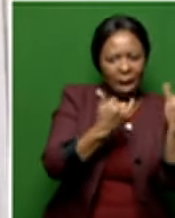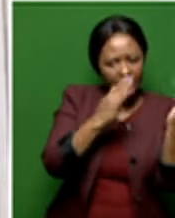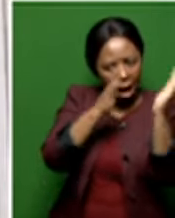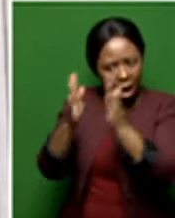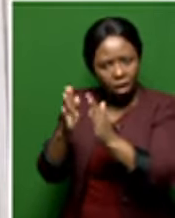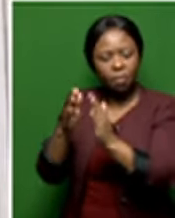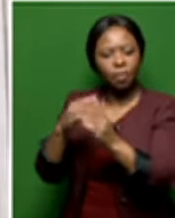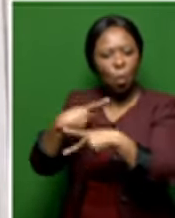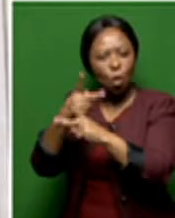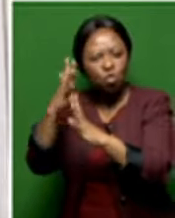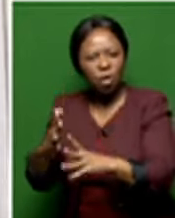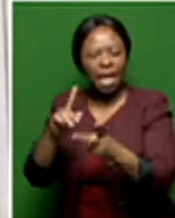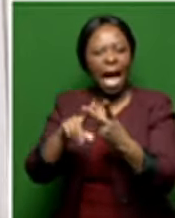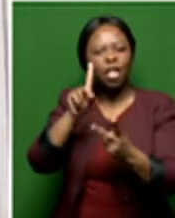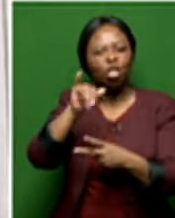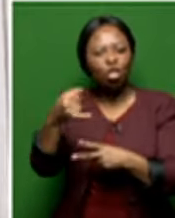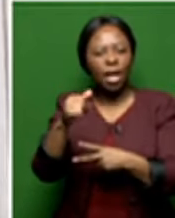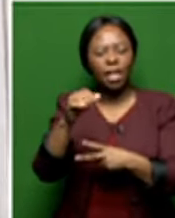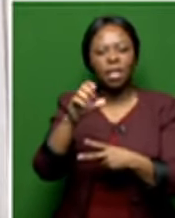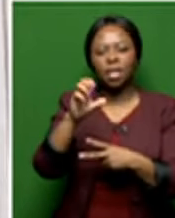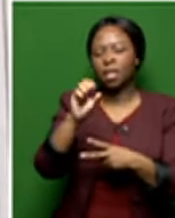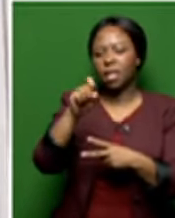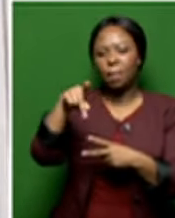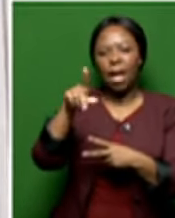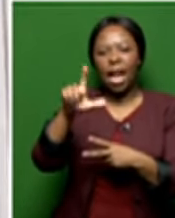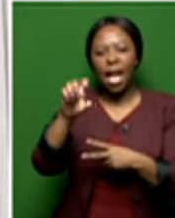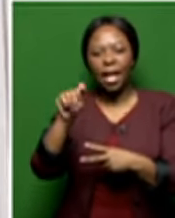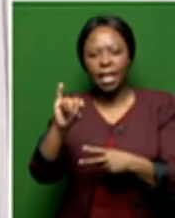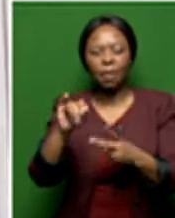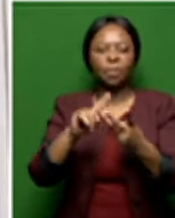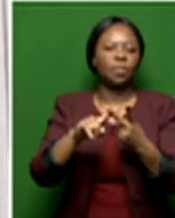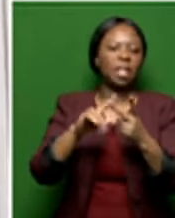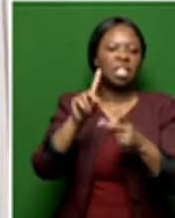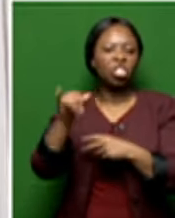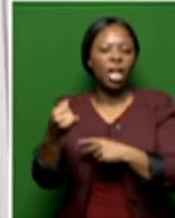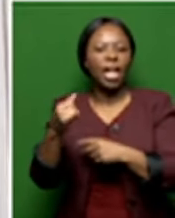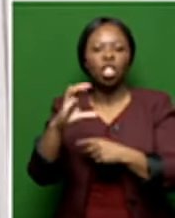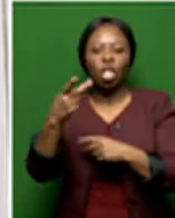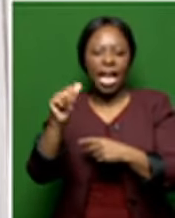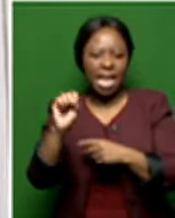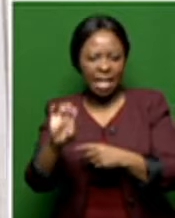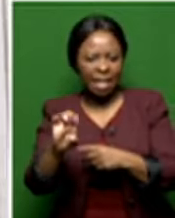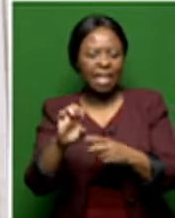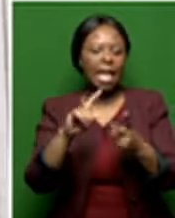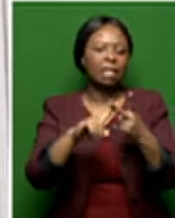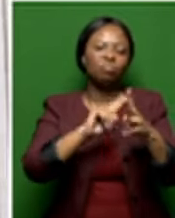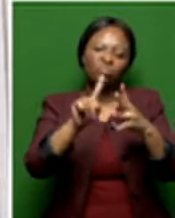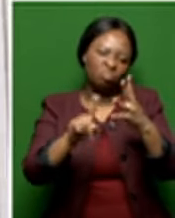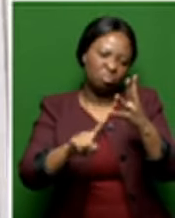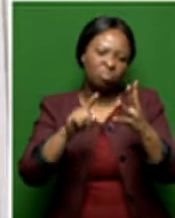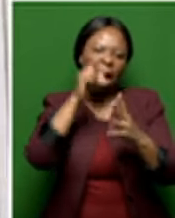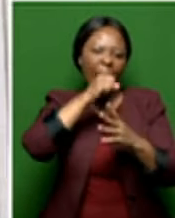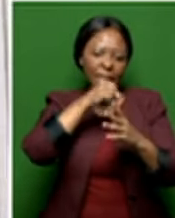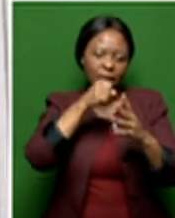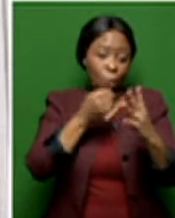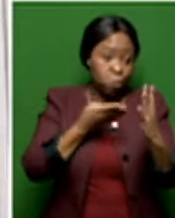from producers like DJ Spelete, DJ Chase as well, and the multitude artists that are featured in